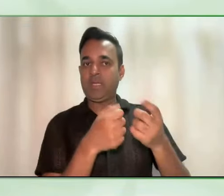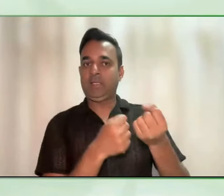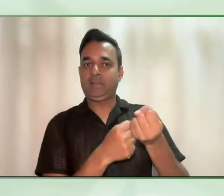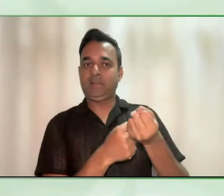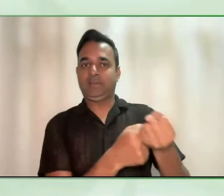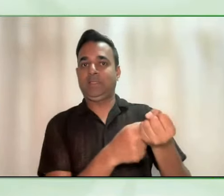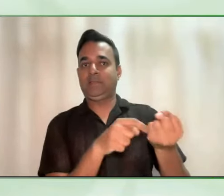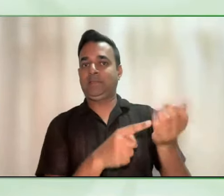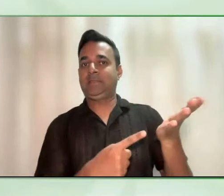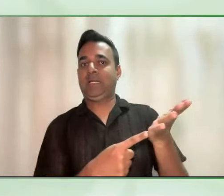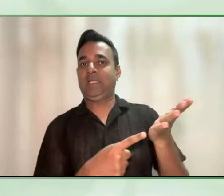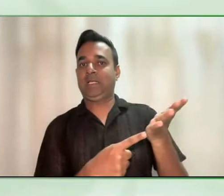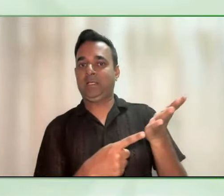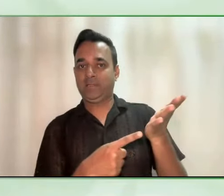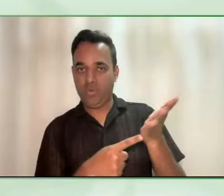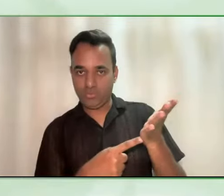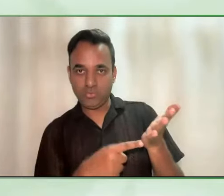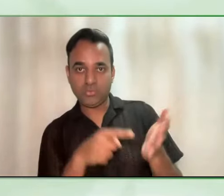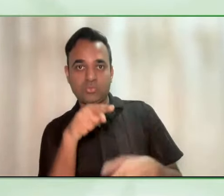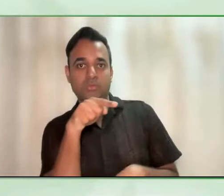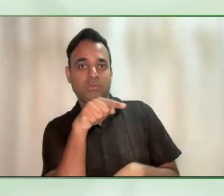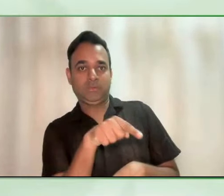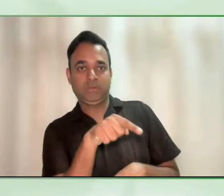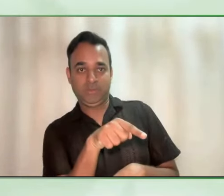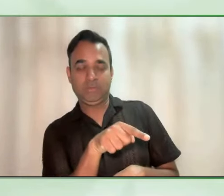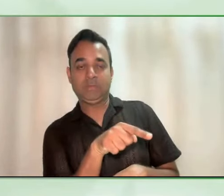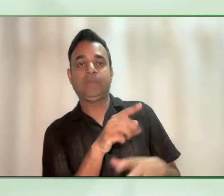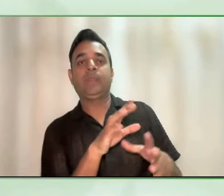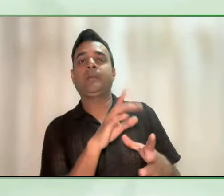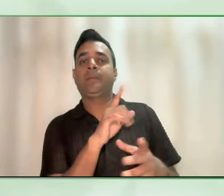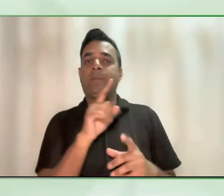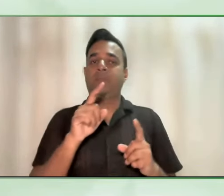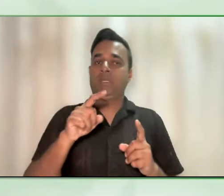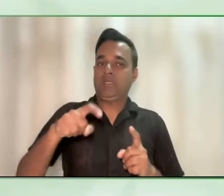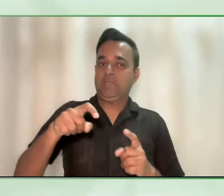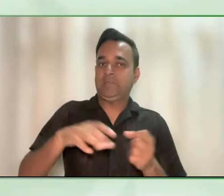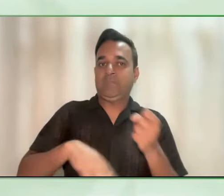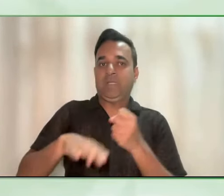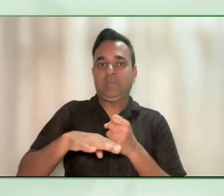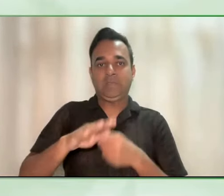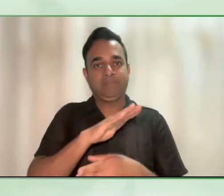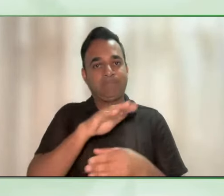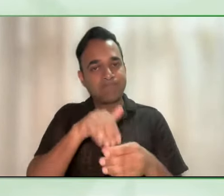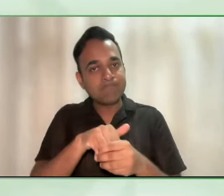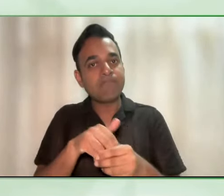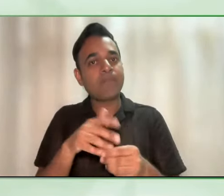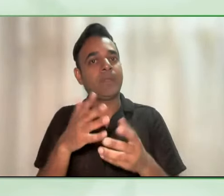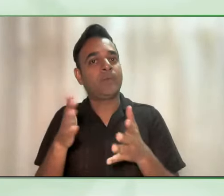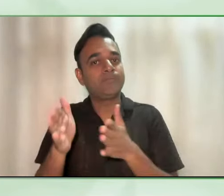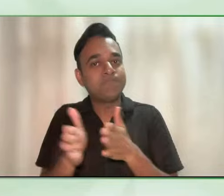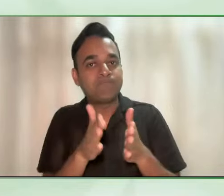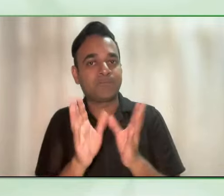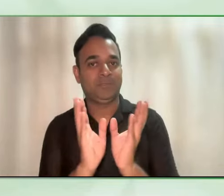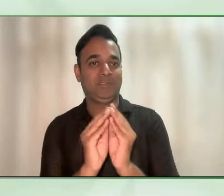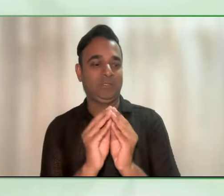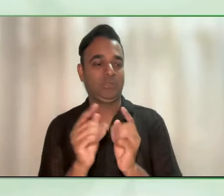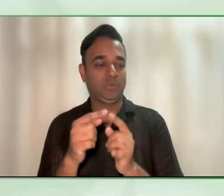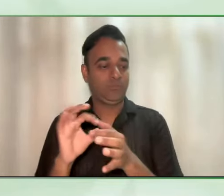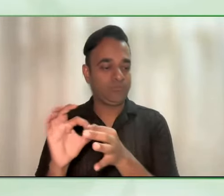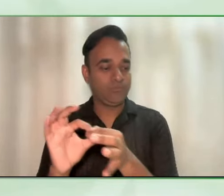with, and that's Evangelia Andreadi, from Margherita Center in Greece,